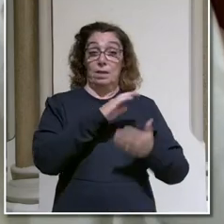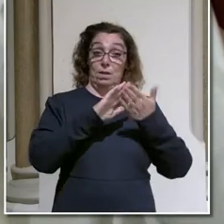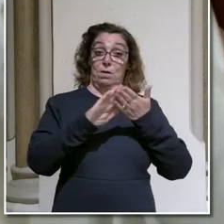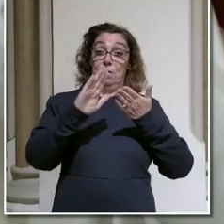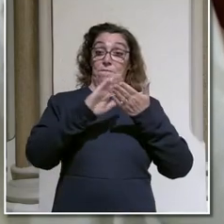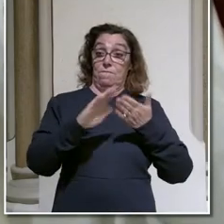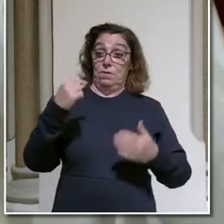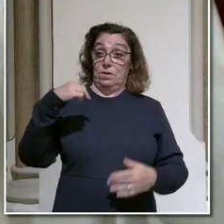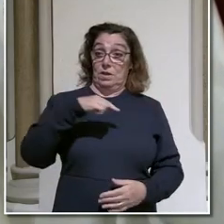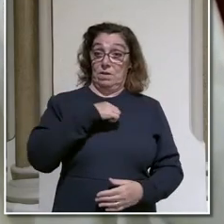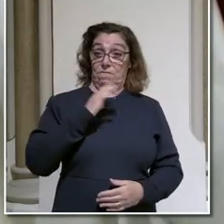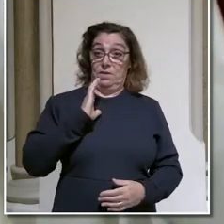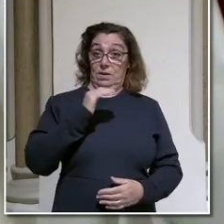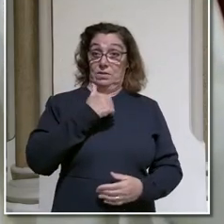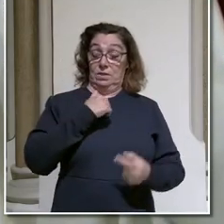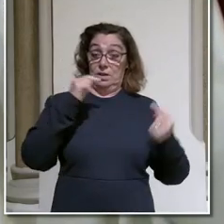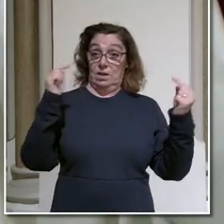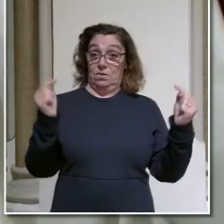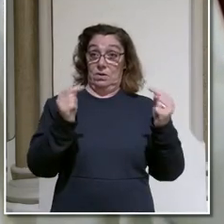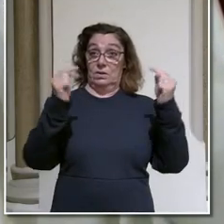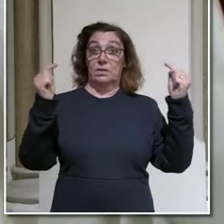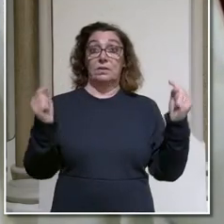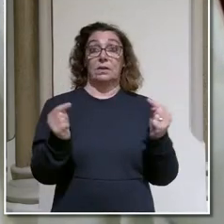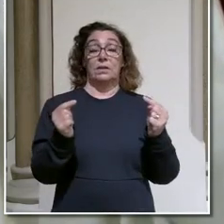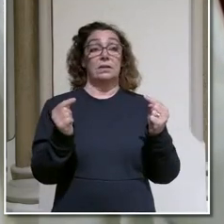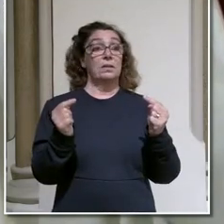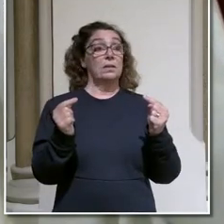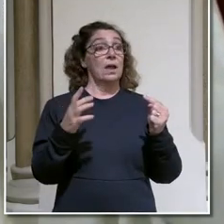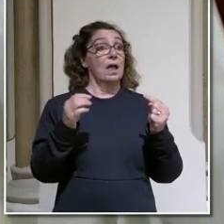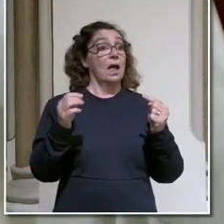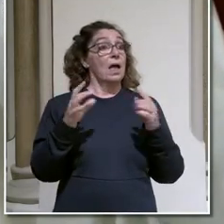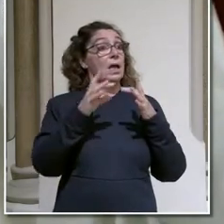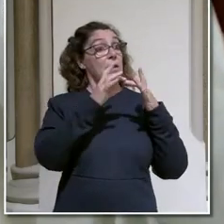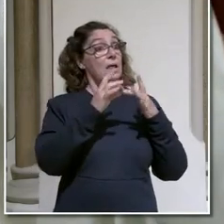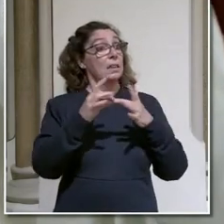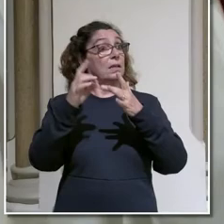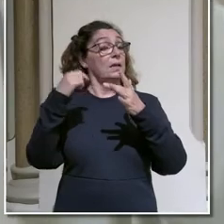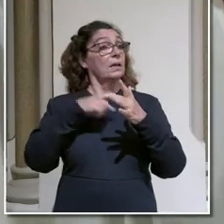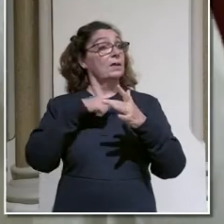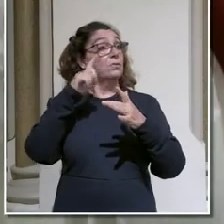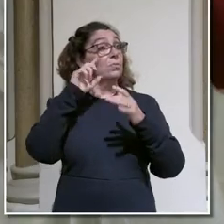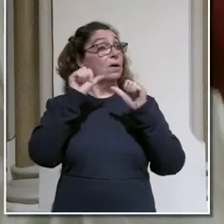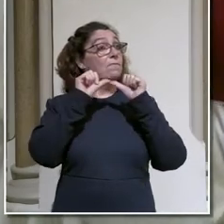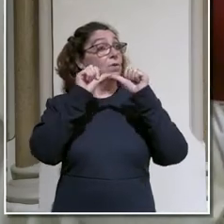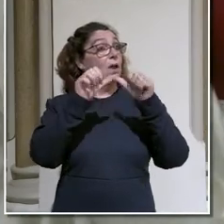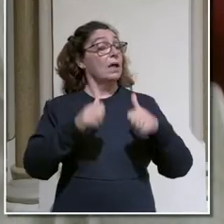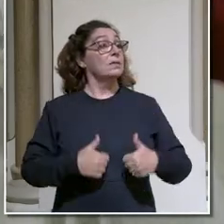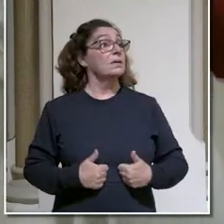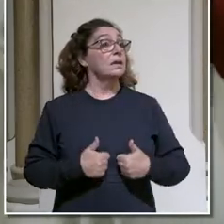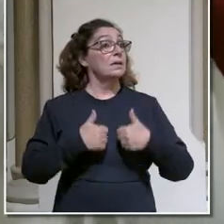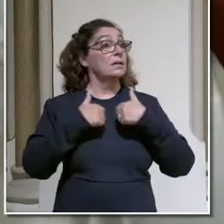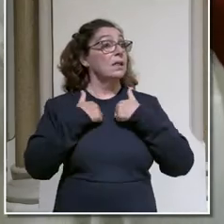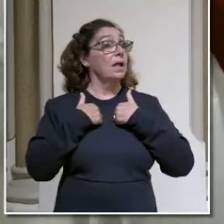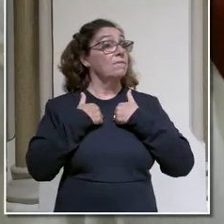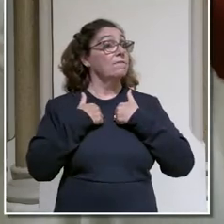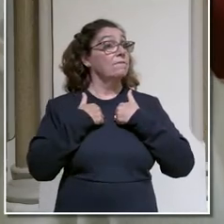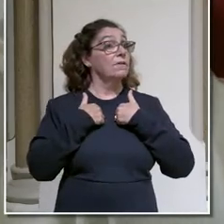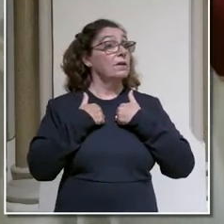Forgive us our sins and bring us to everlasting